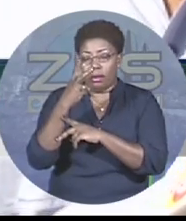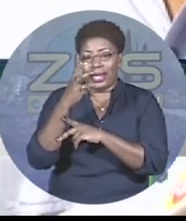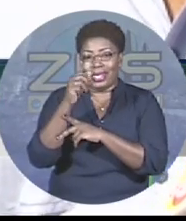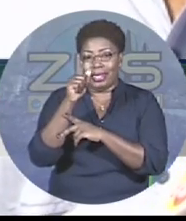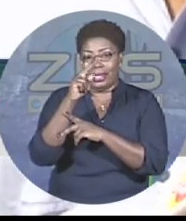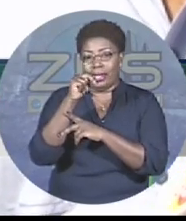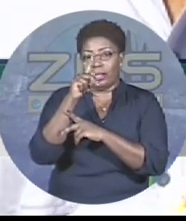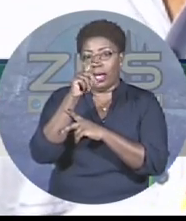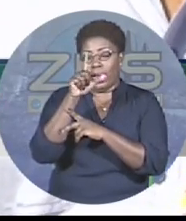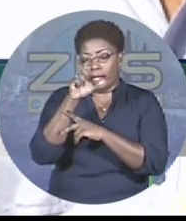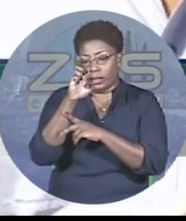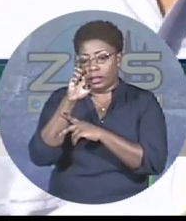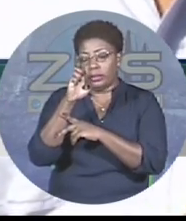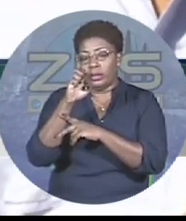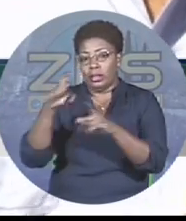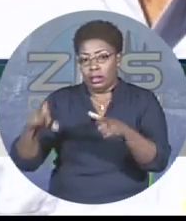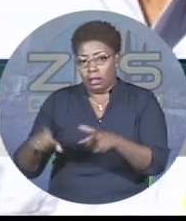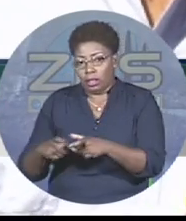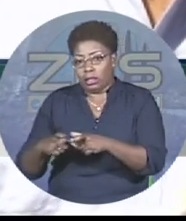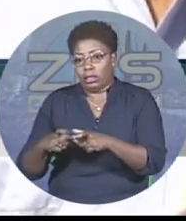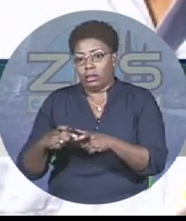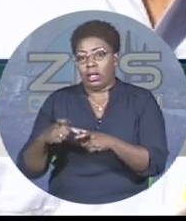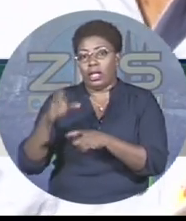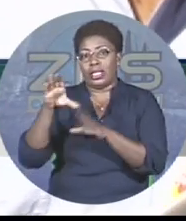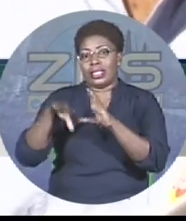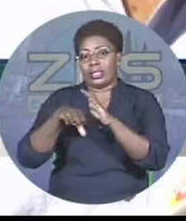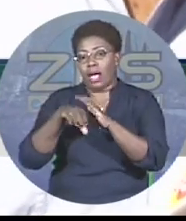out on bail for an offense,